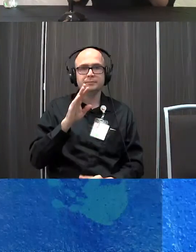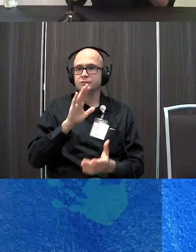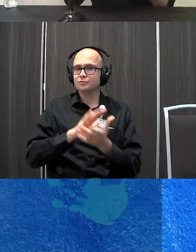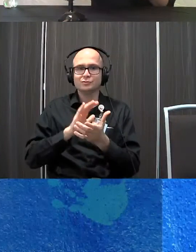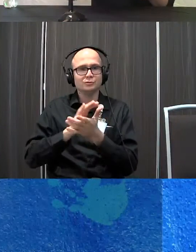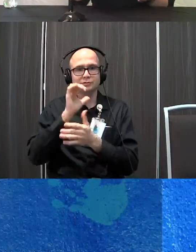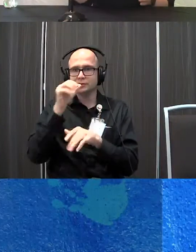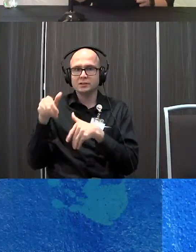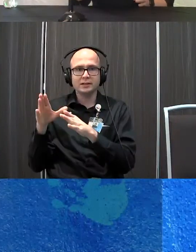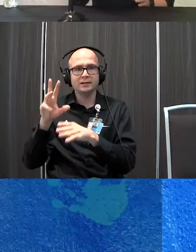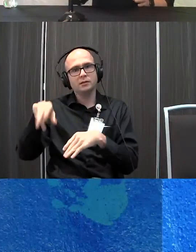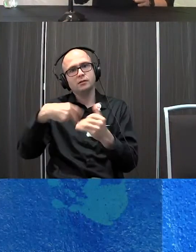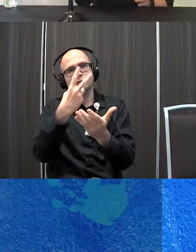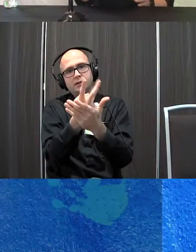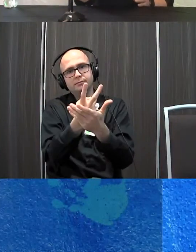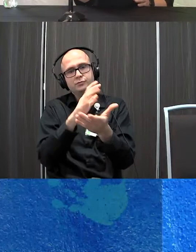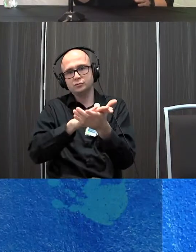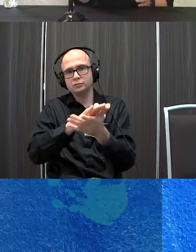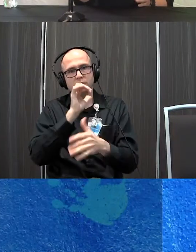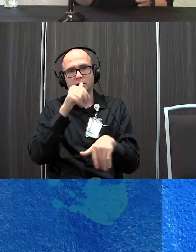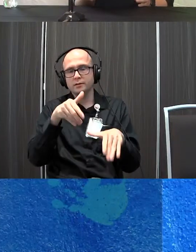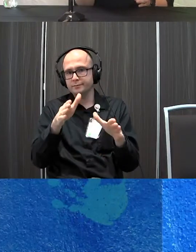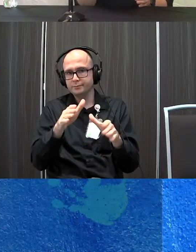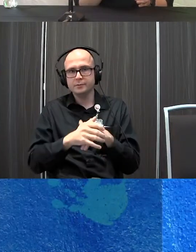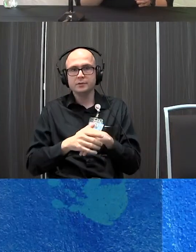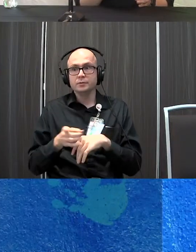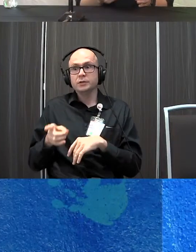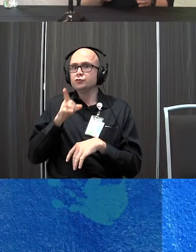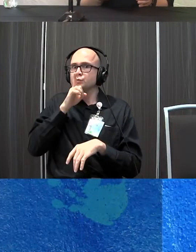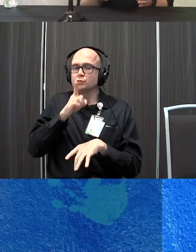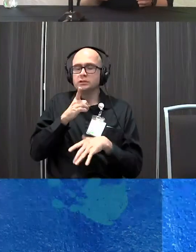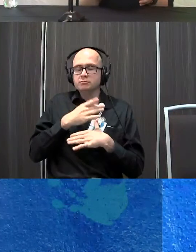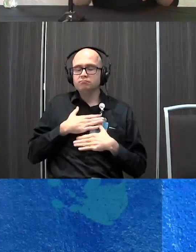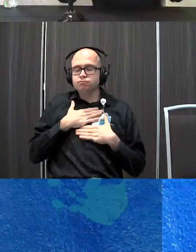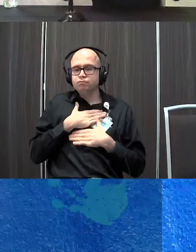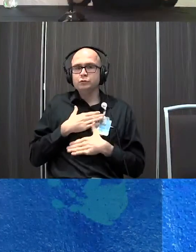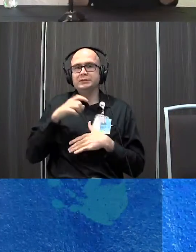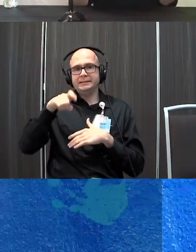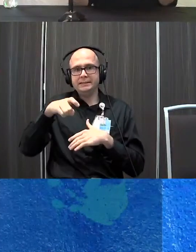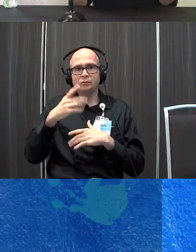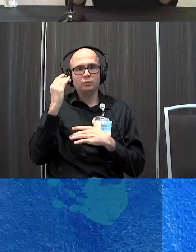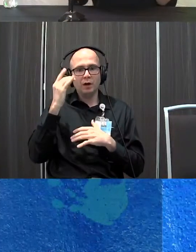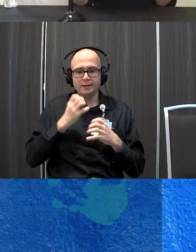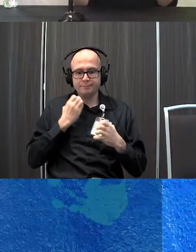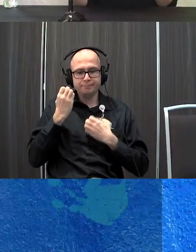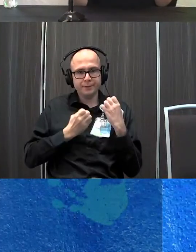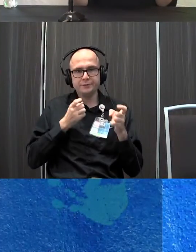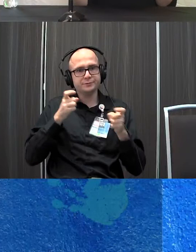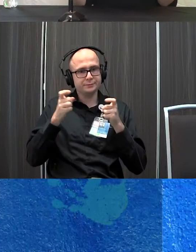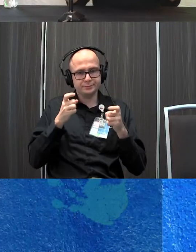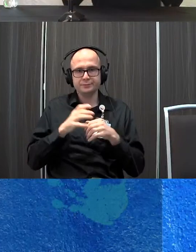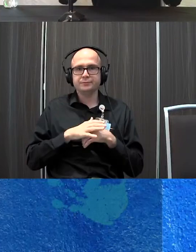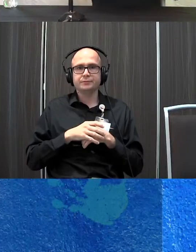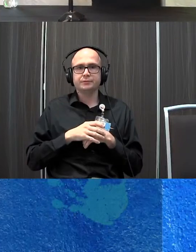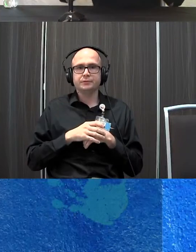letting their daughter lay upside down at school, which she really, really, really, really needed to do to be able to regulate herself, to be able to get through the school day. And